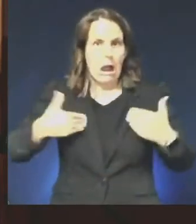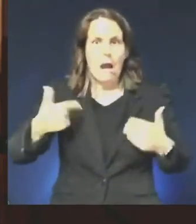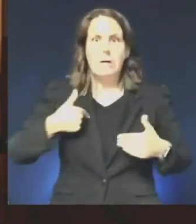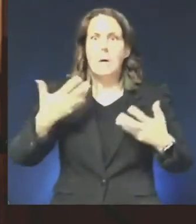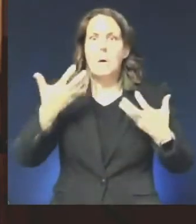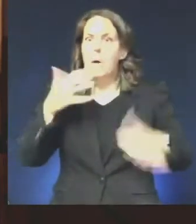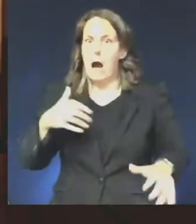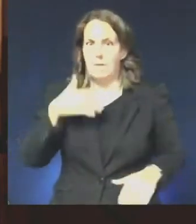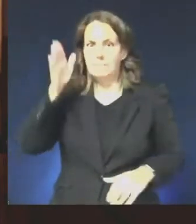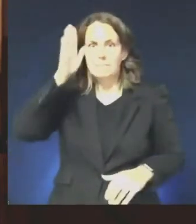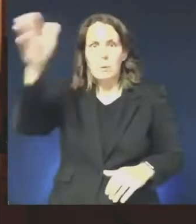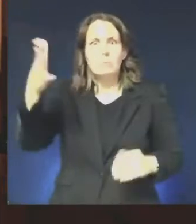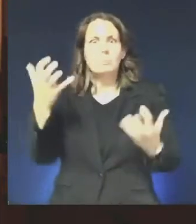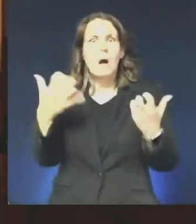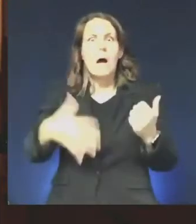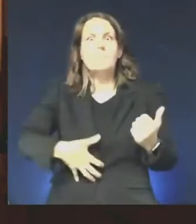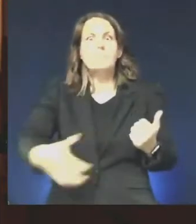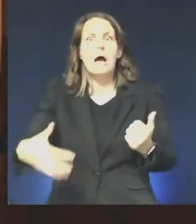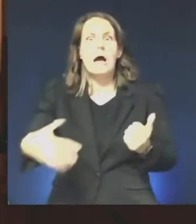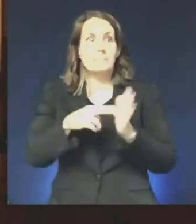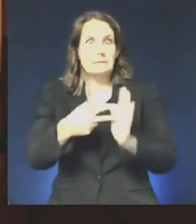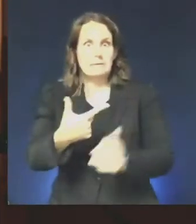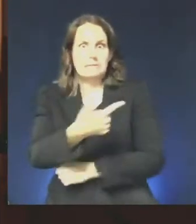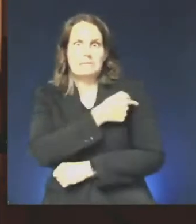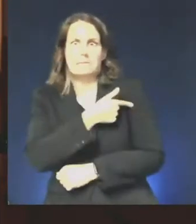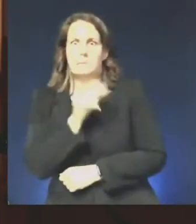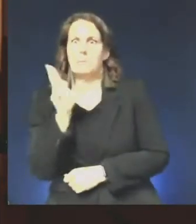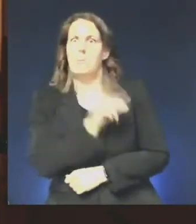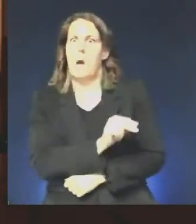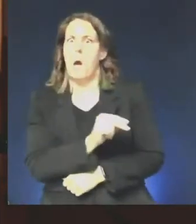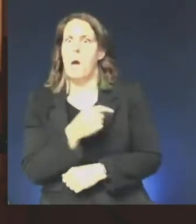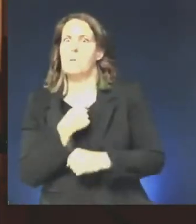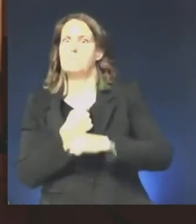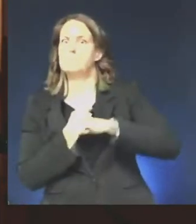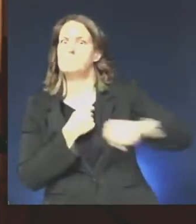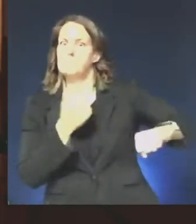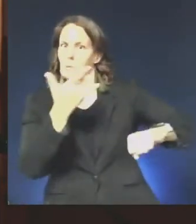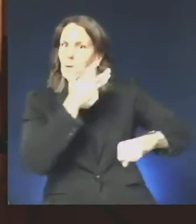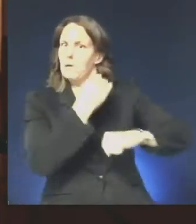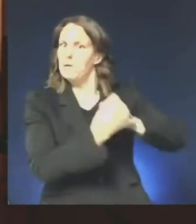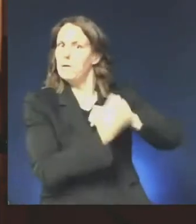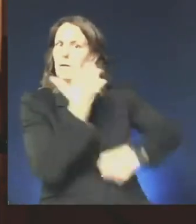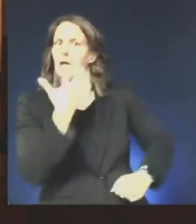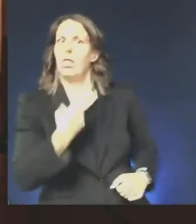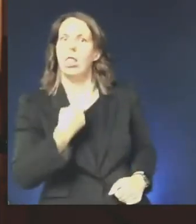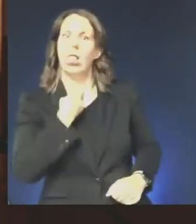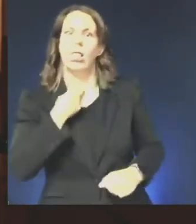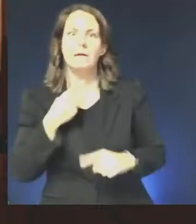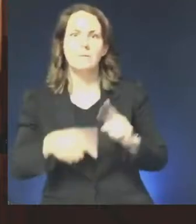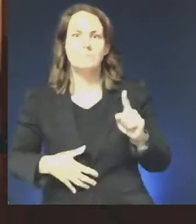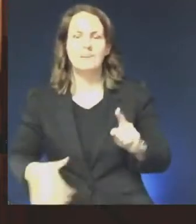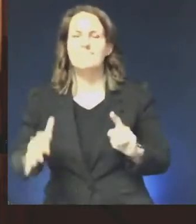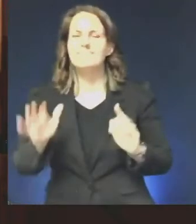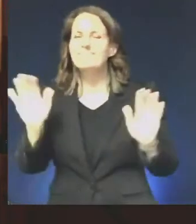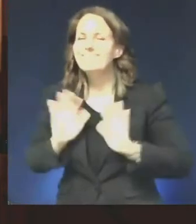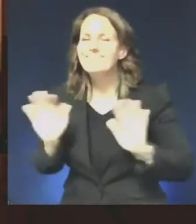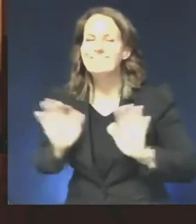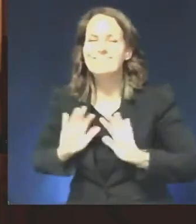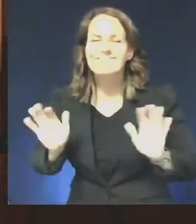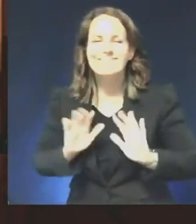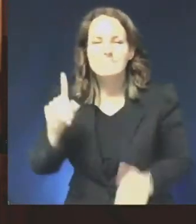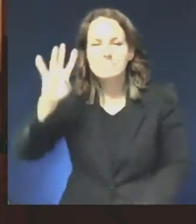They don't believe a story on the internet, on Facebook, but they go and talk with their doctor, their